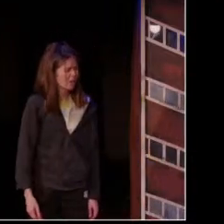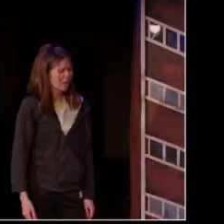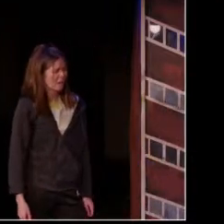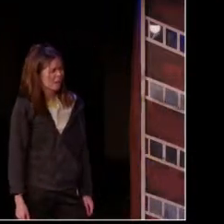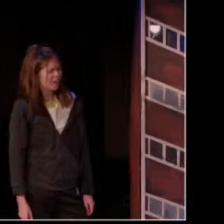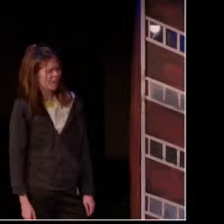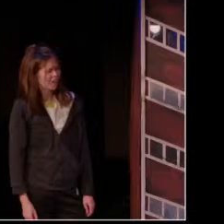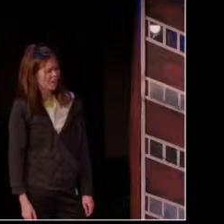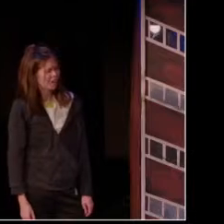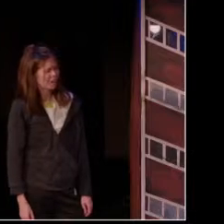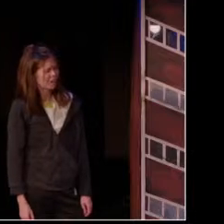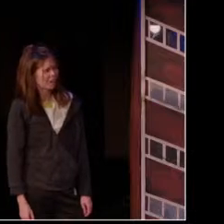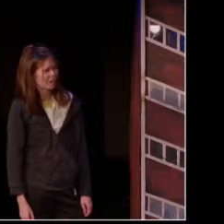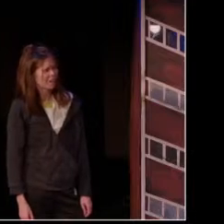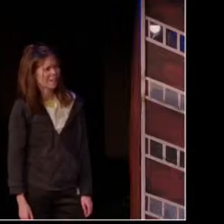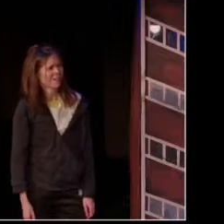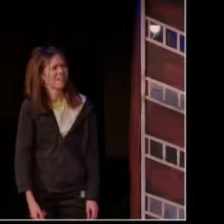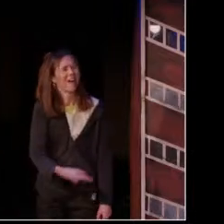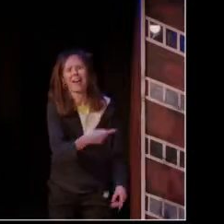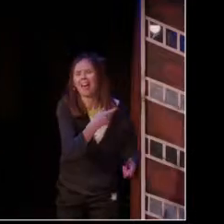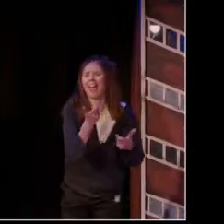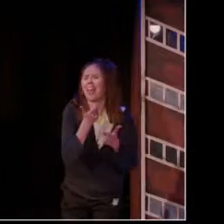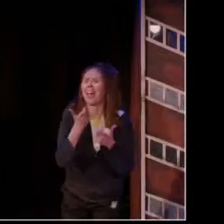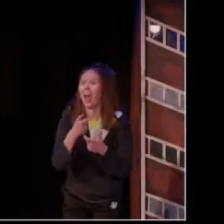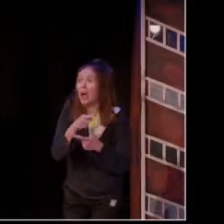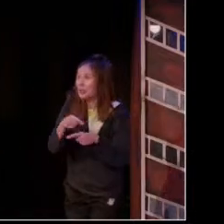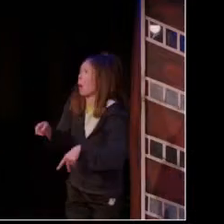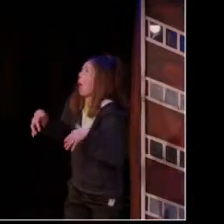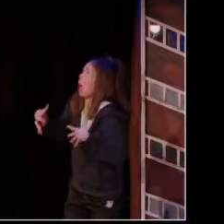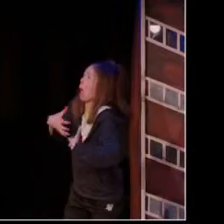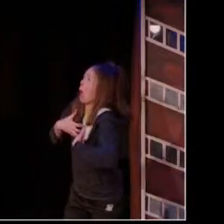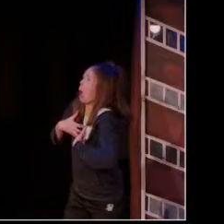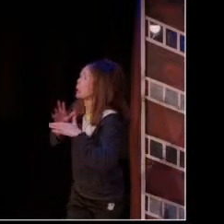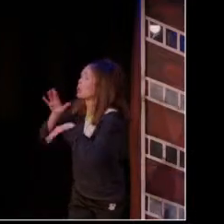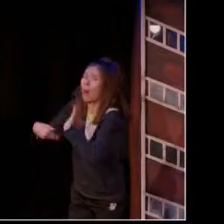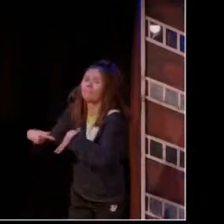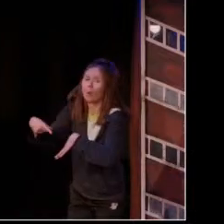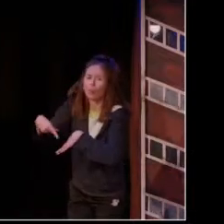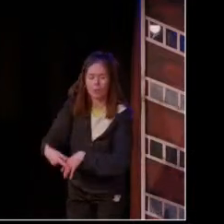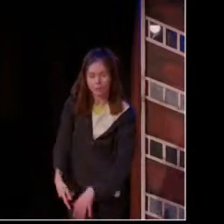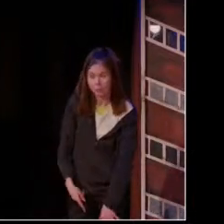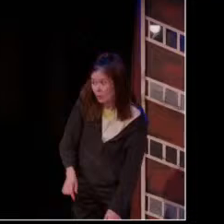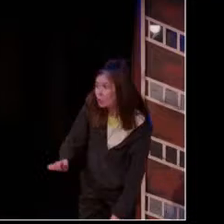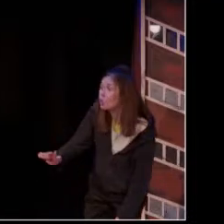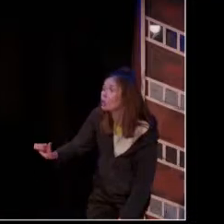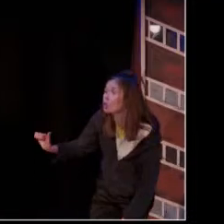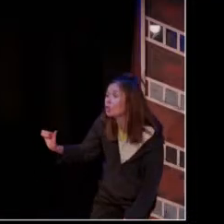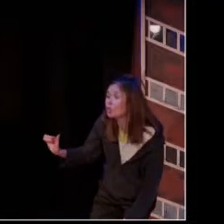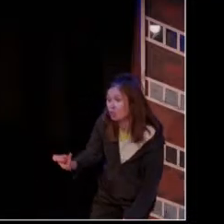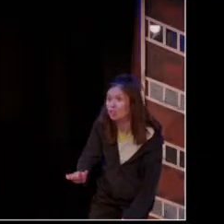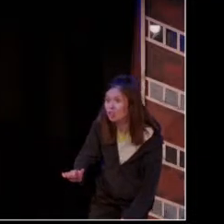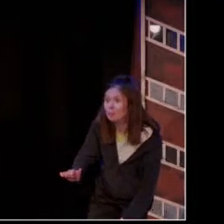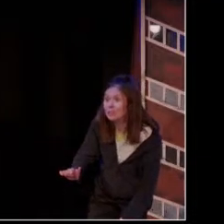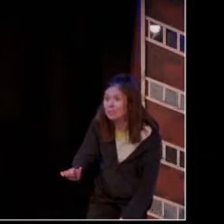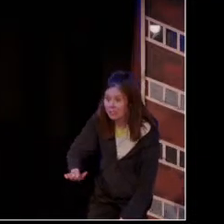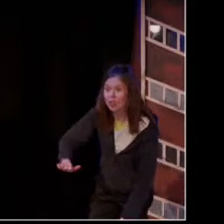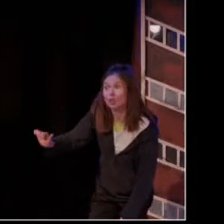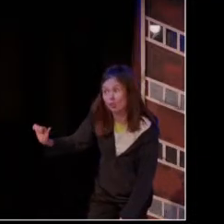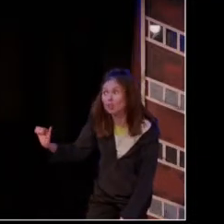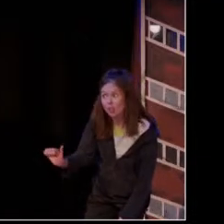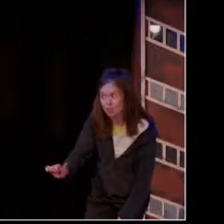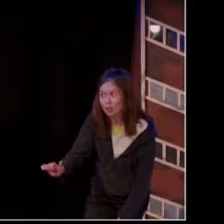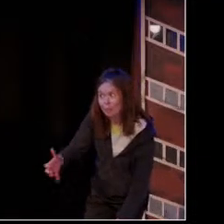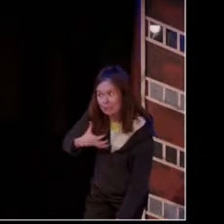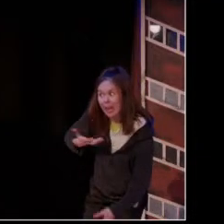He dreads his wife! As I wish you did, then you would not claim your children were not